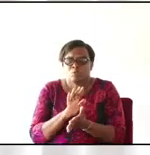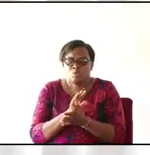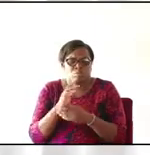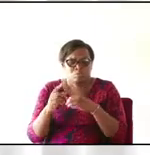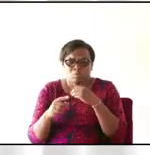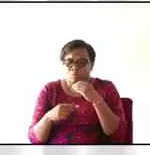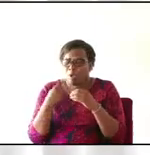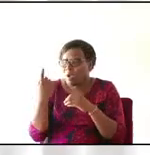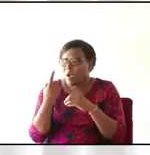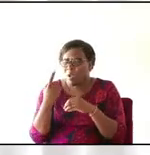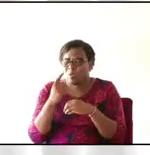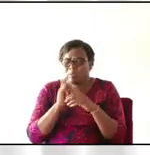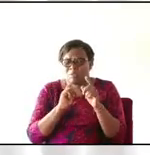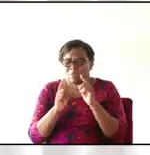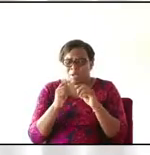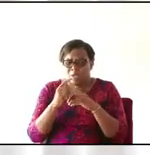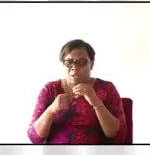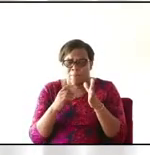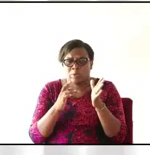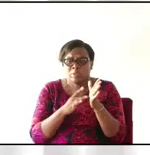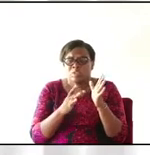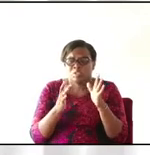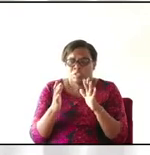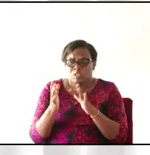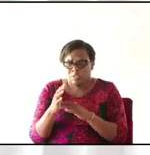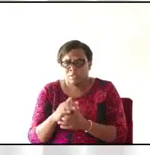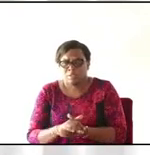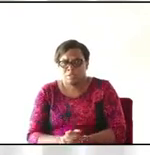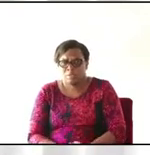Jesus. I guess they saw it. I never did.